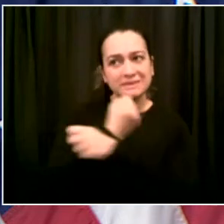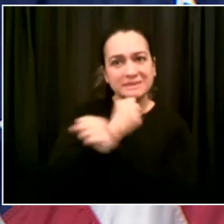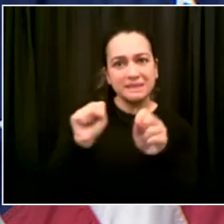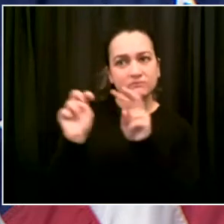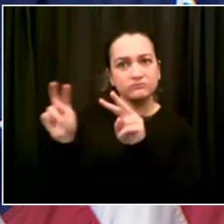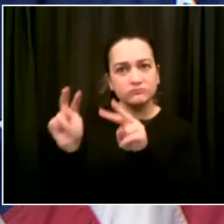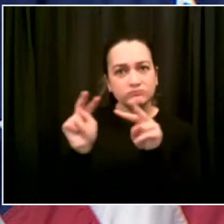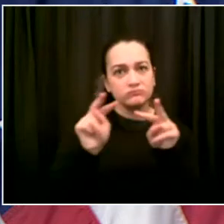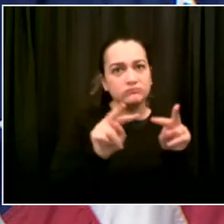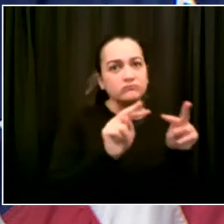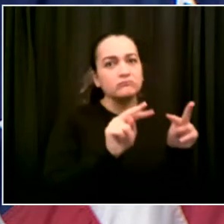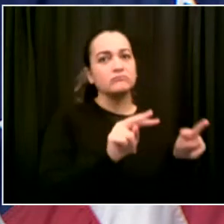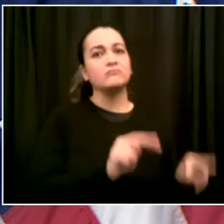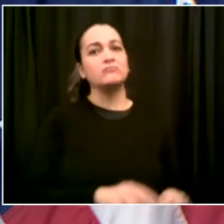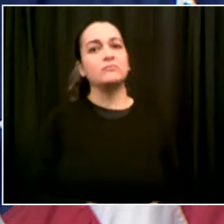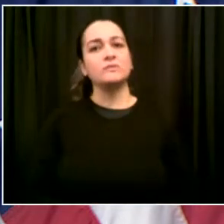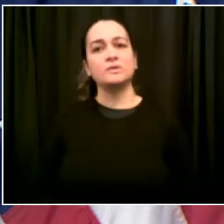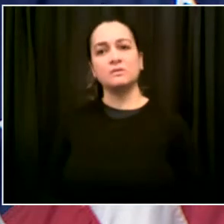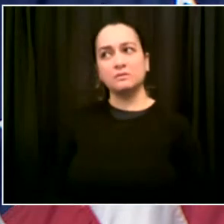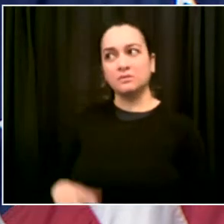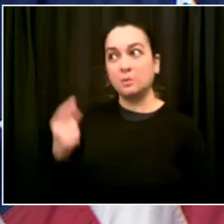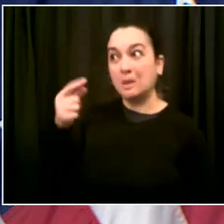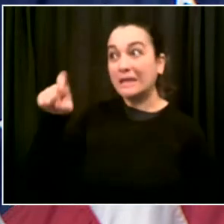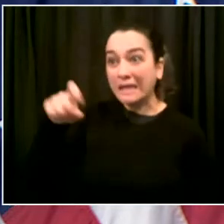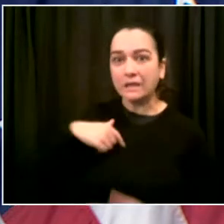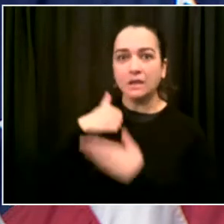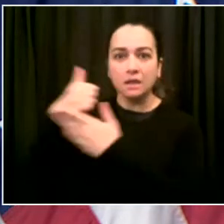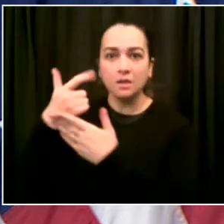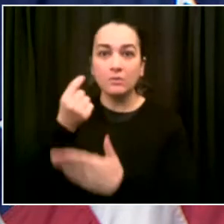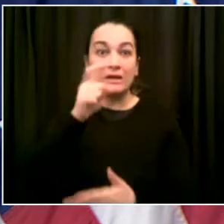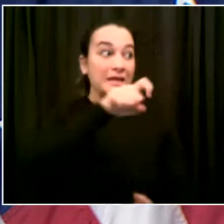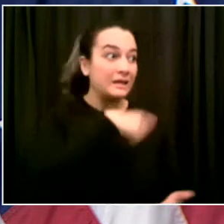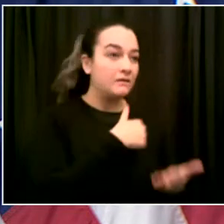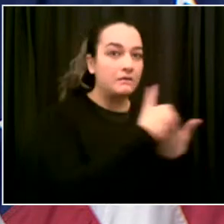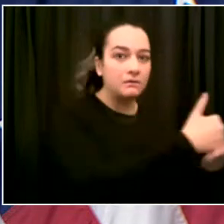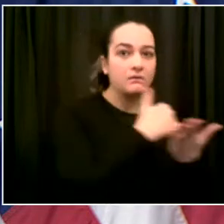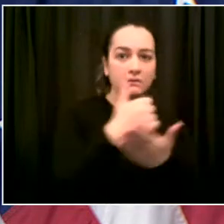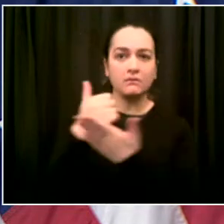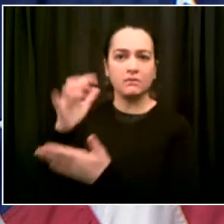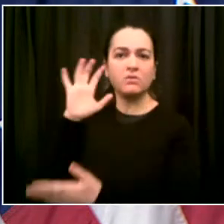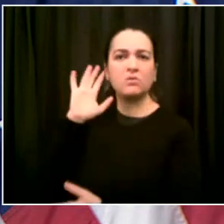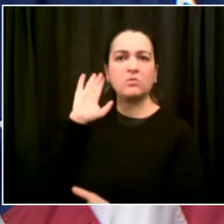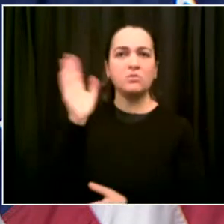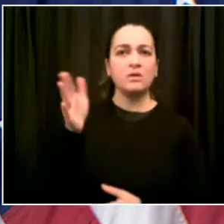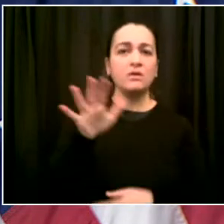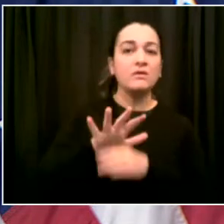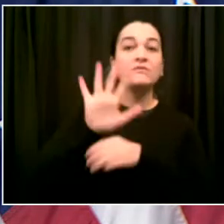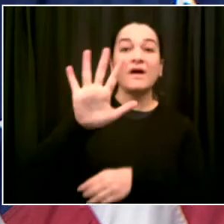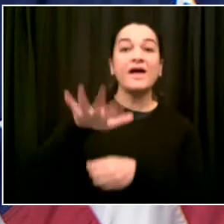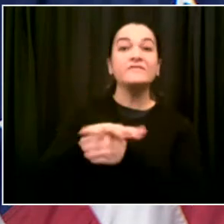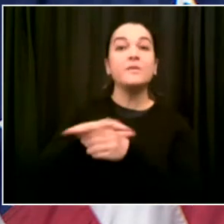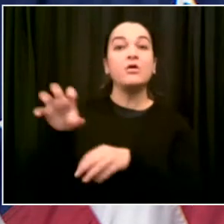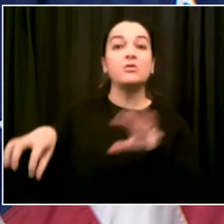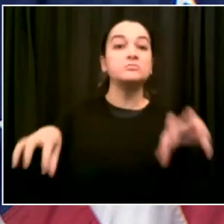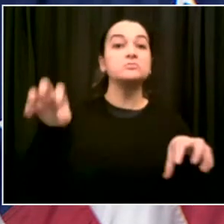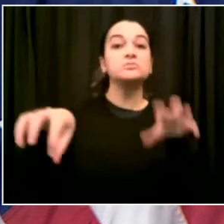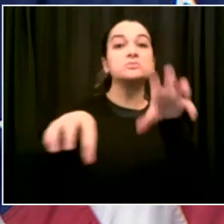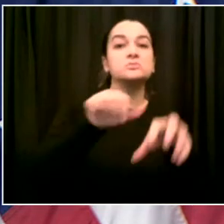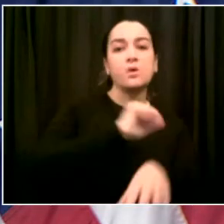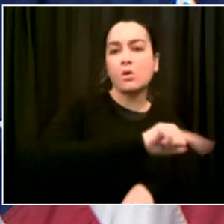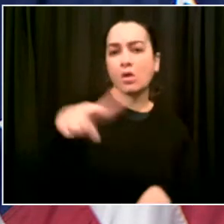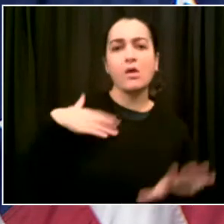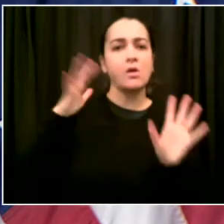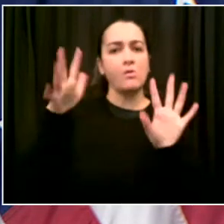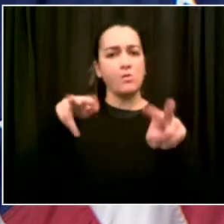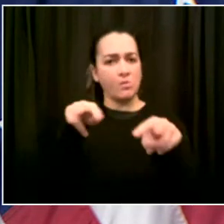while they're out treating their own properties and looking out for their neighbors, as my colleague said. But more importantly, this is a heavy snowfall. Let's